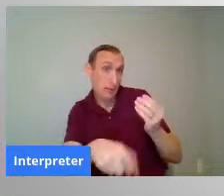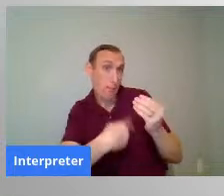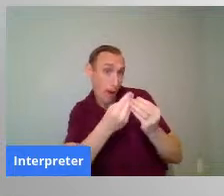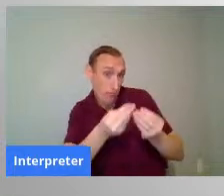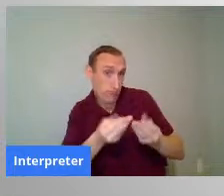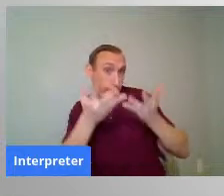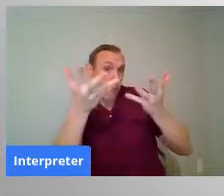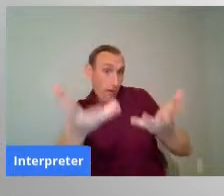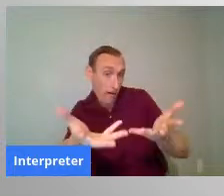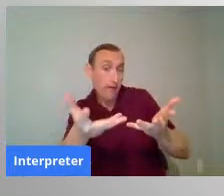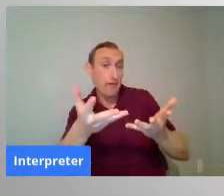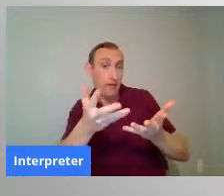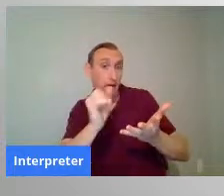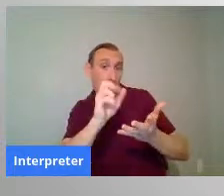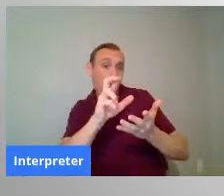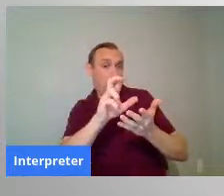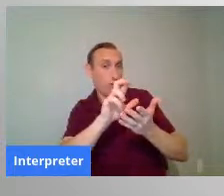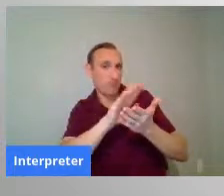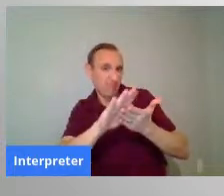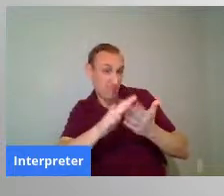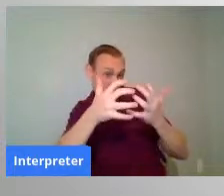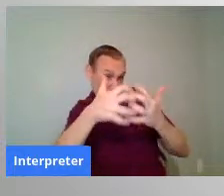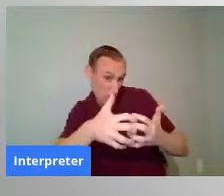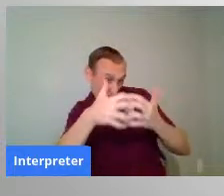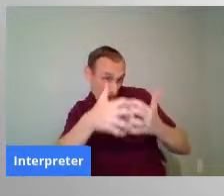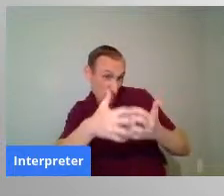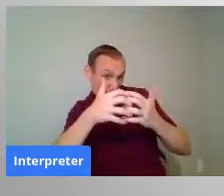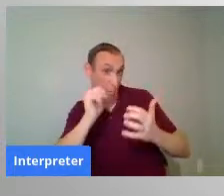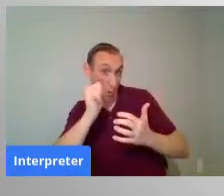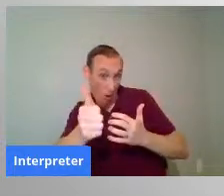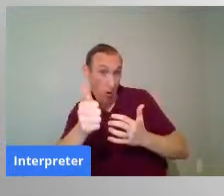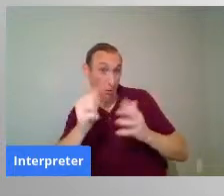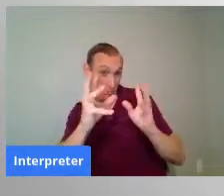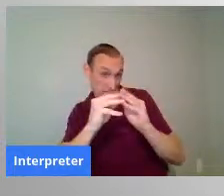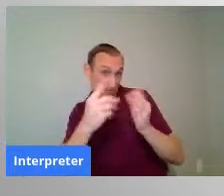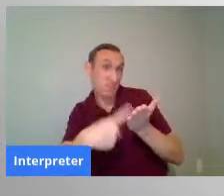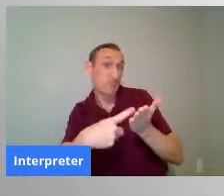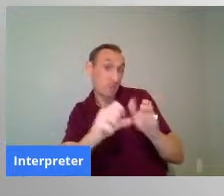at and have a conversation in our daily meeting tomorrow.